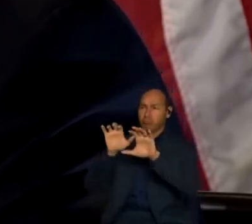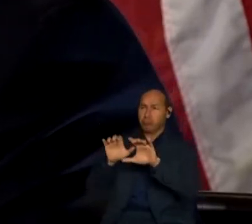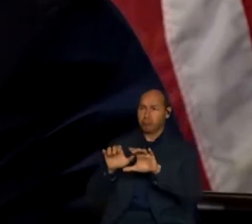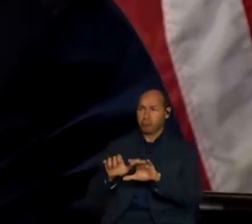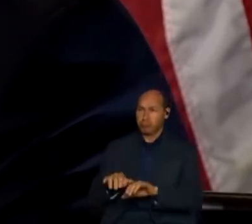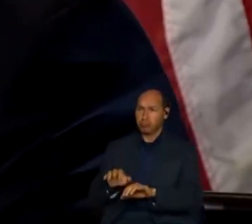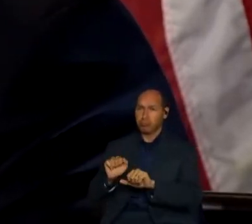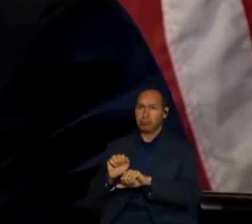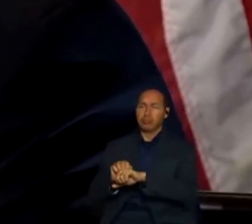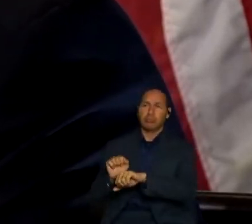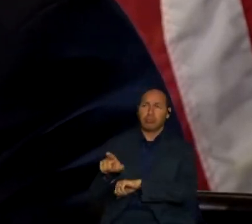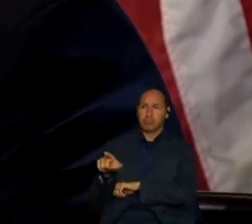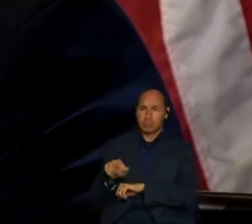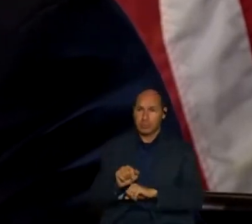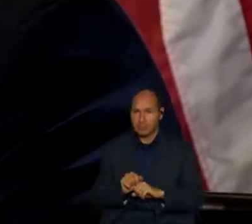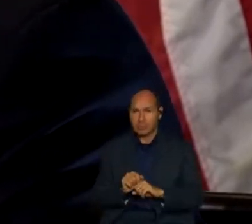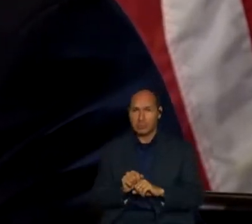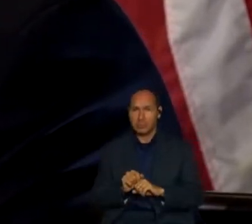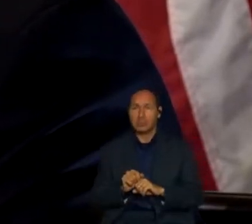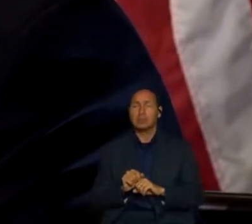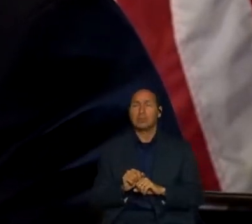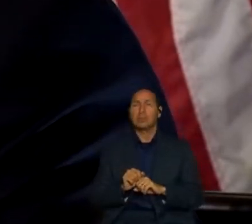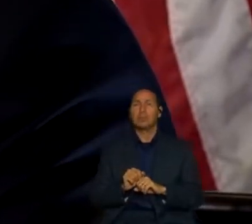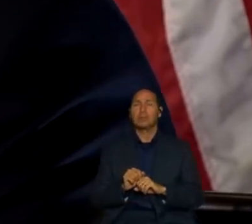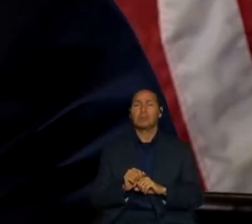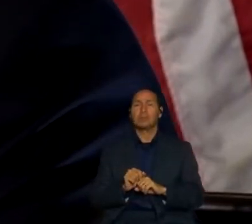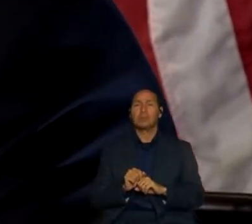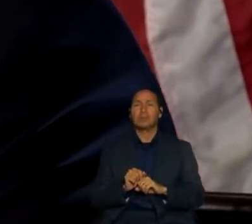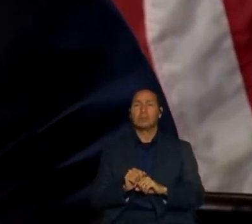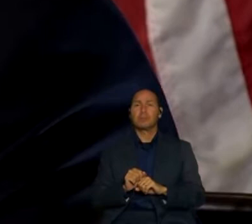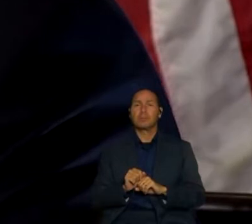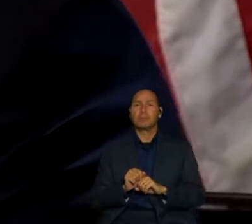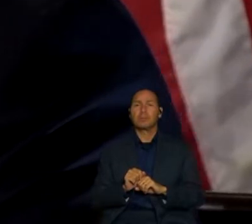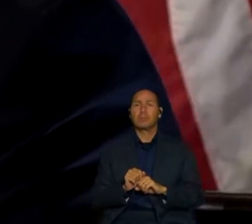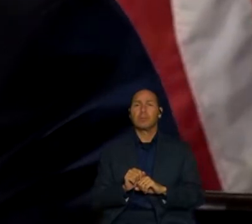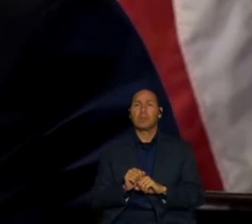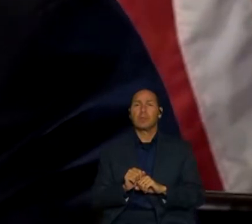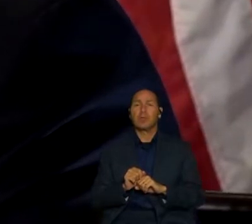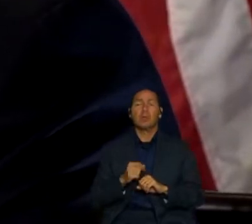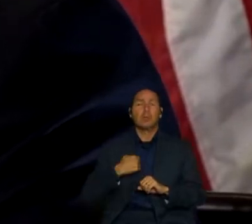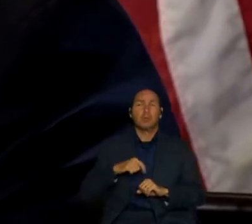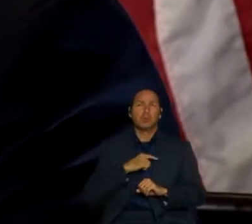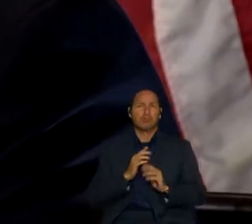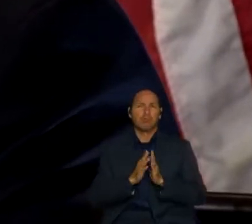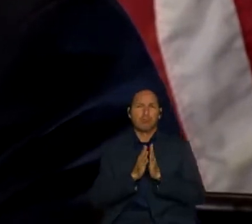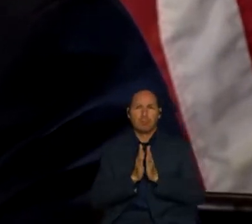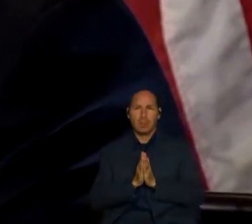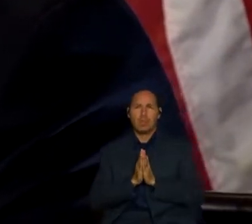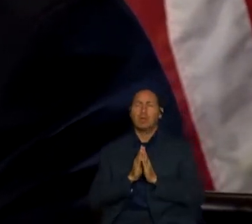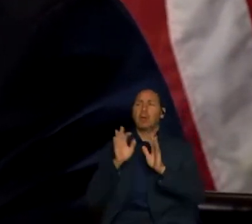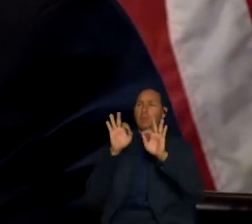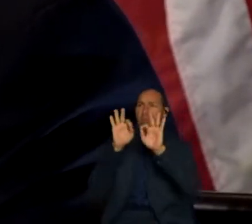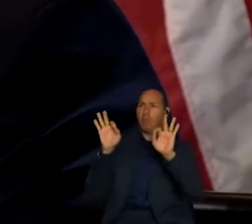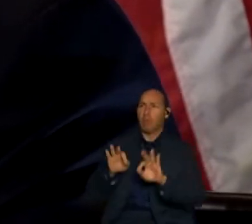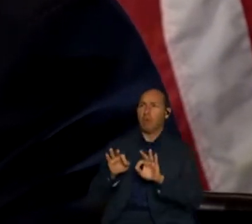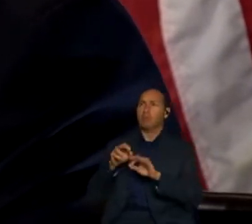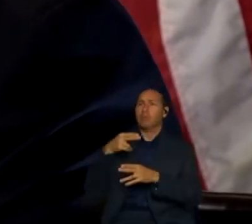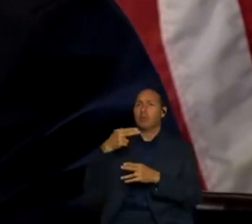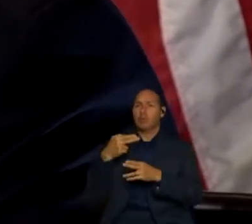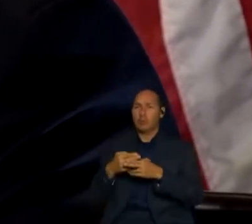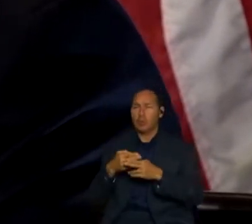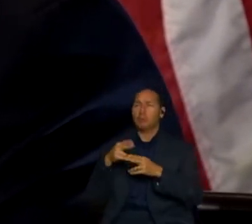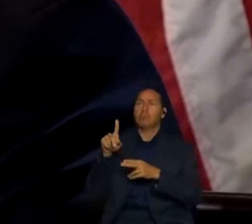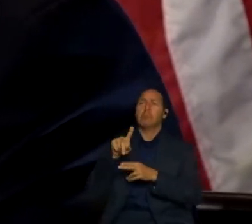can find the form on the live stream page. And what we ask you to do is complete the form with your name and